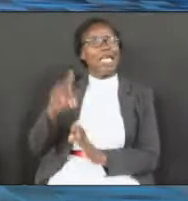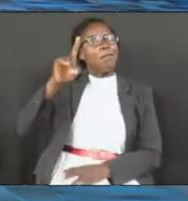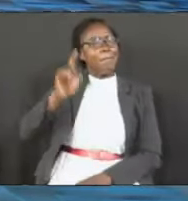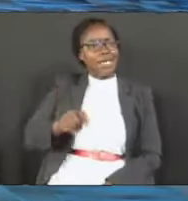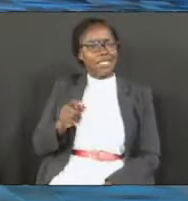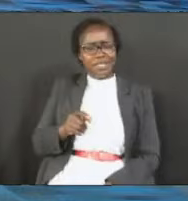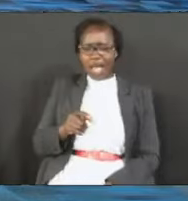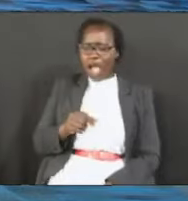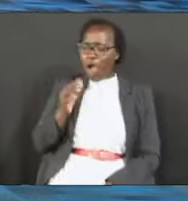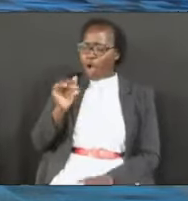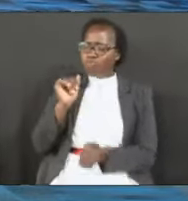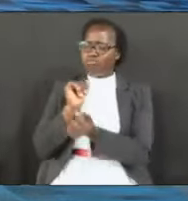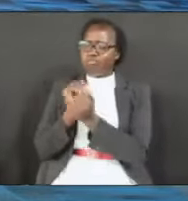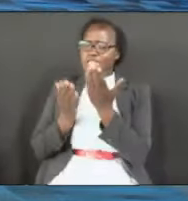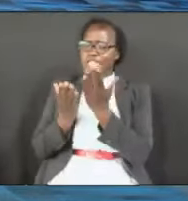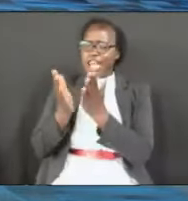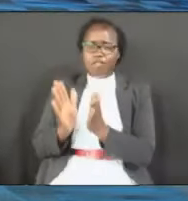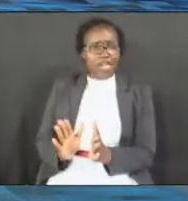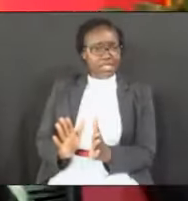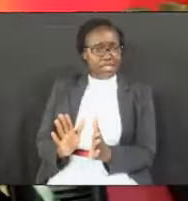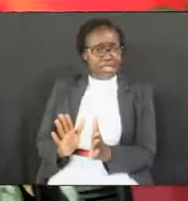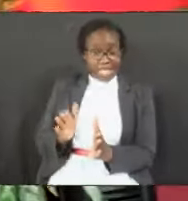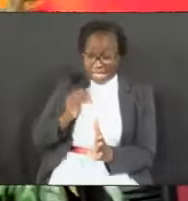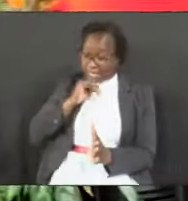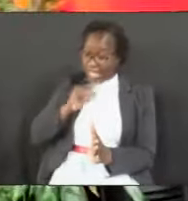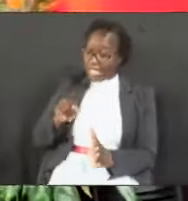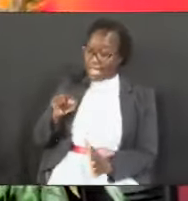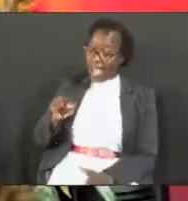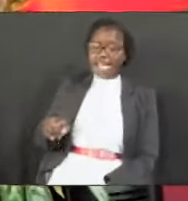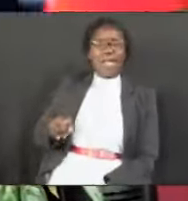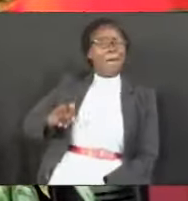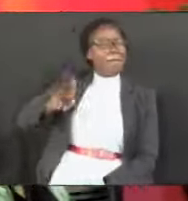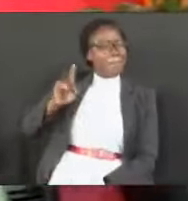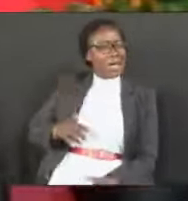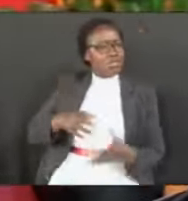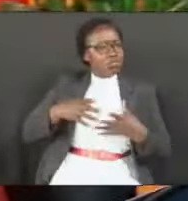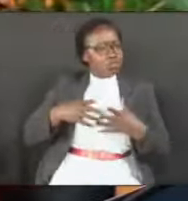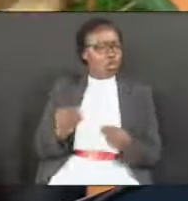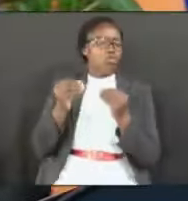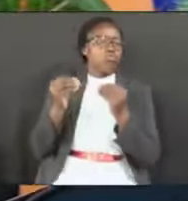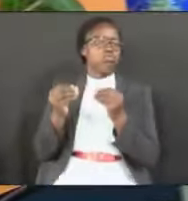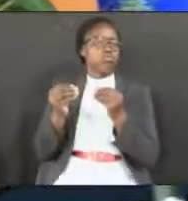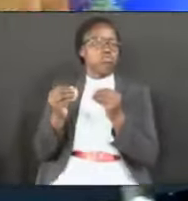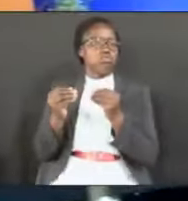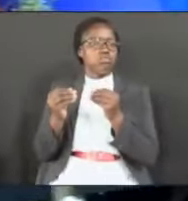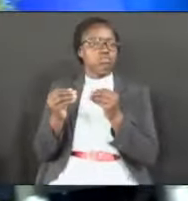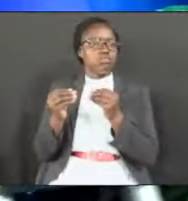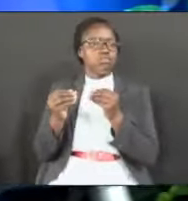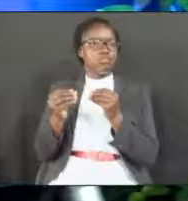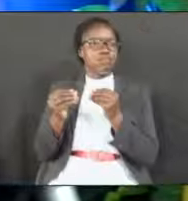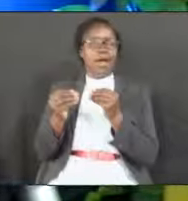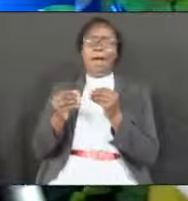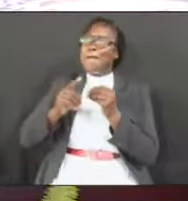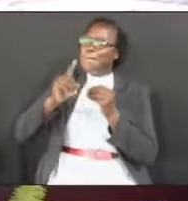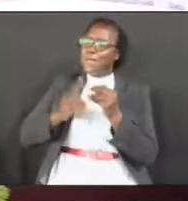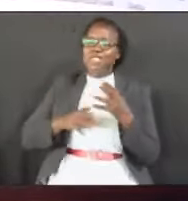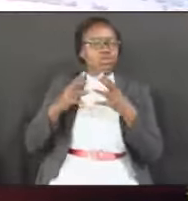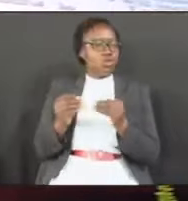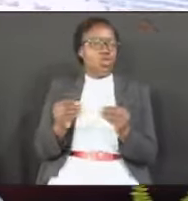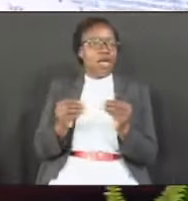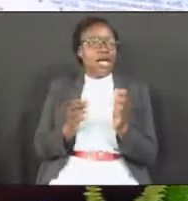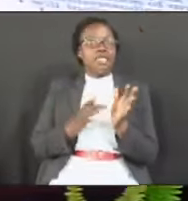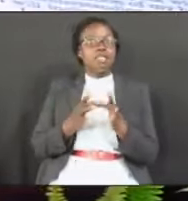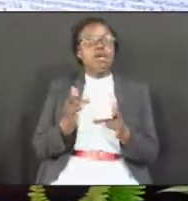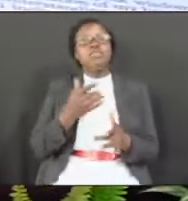This bold woman and her son must go. You know, verse number 10, the Bible says,